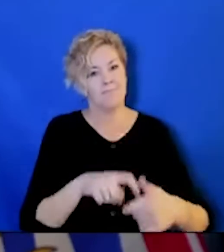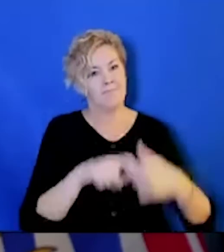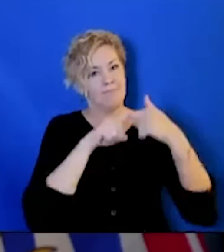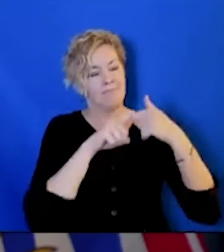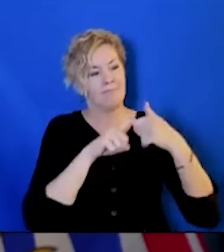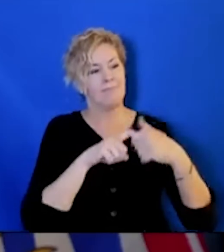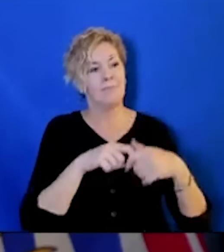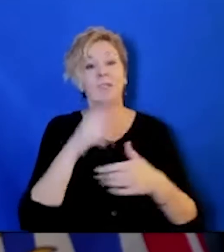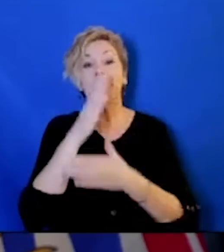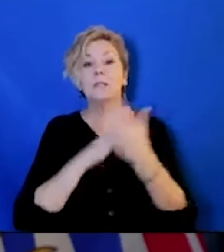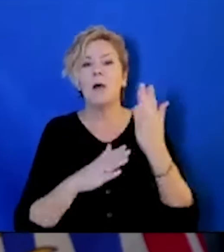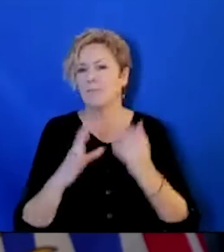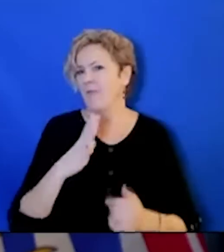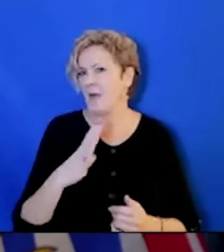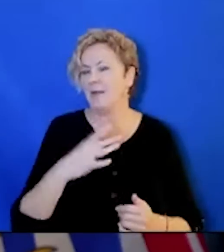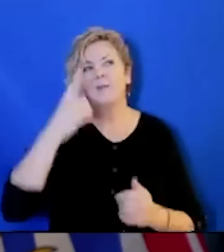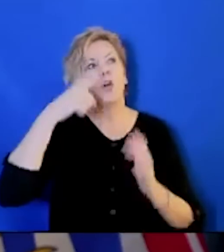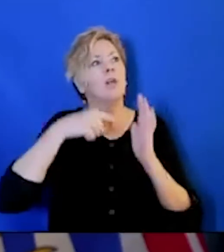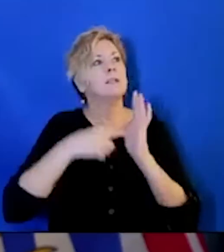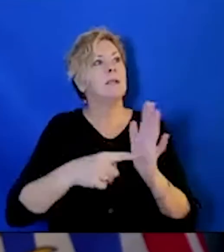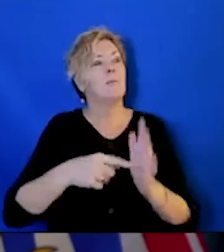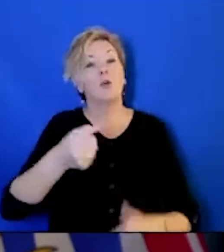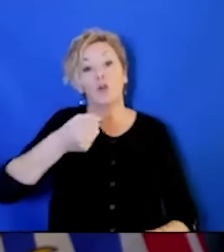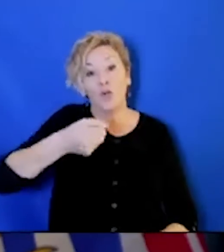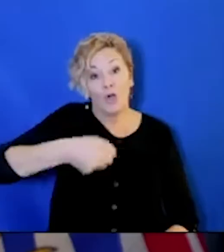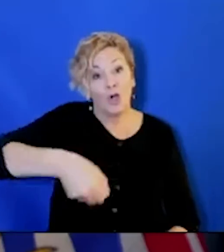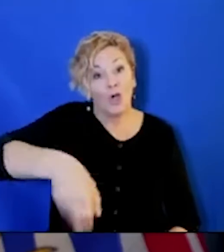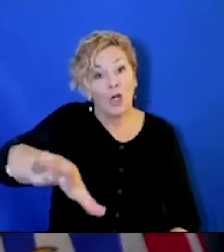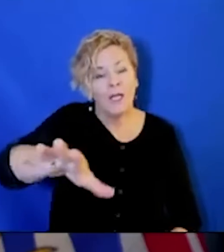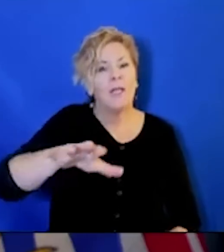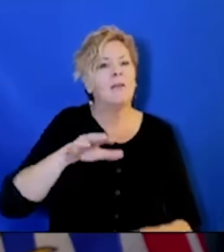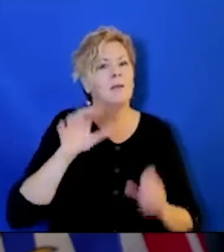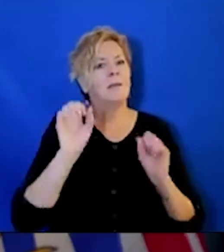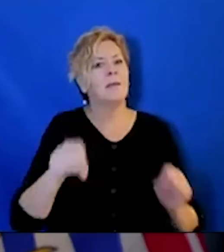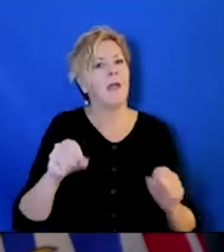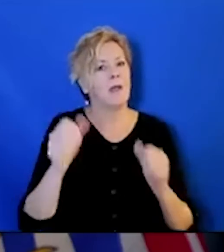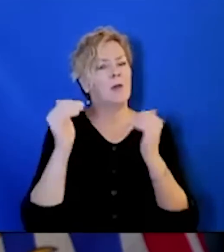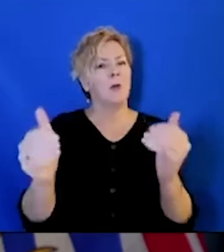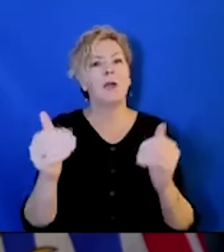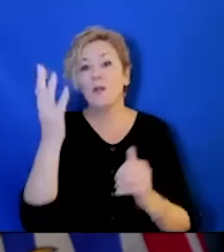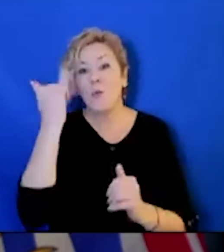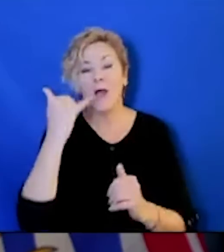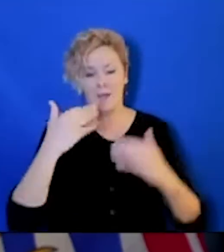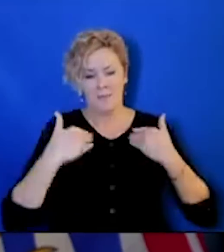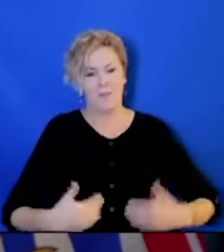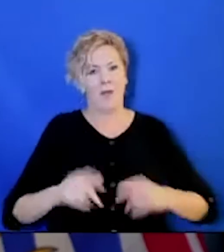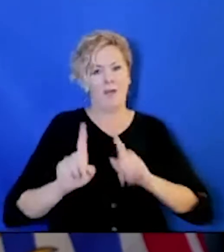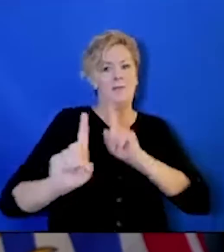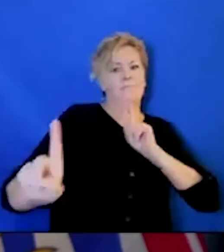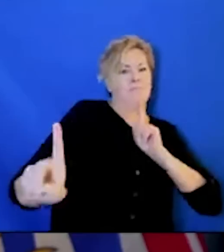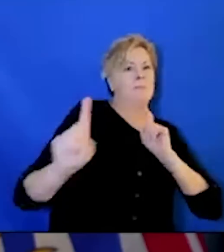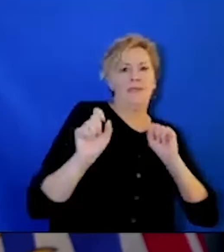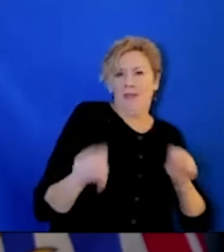additional attention to not congregating, particularly in areas on the side of the pool or before or after or in